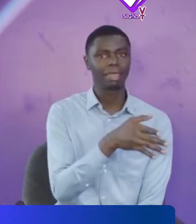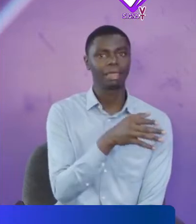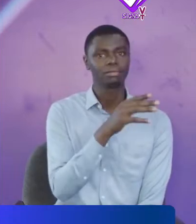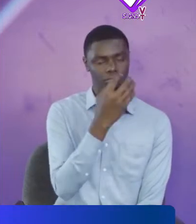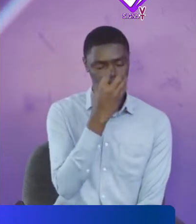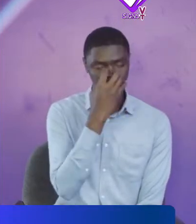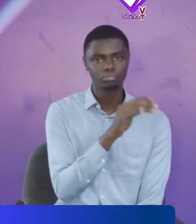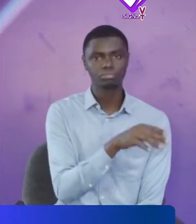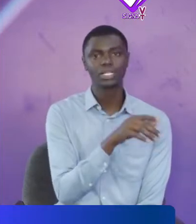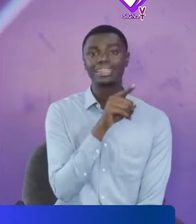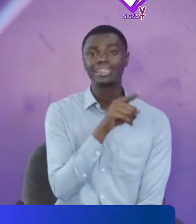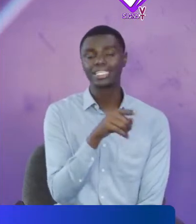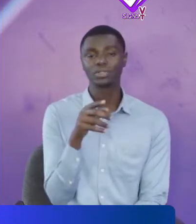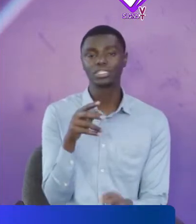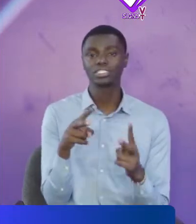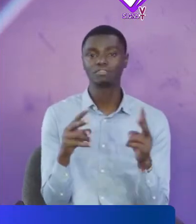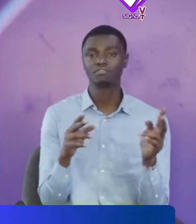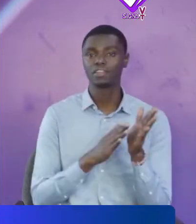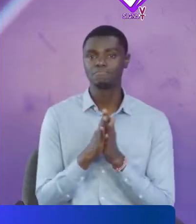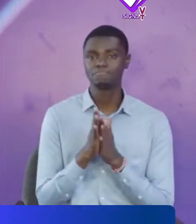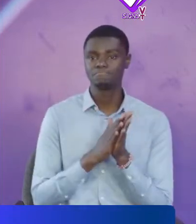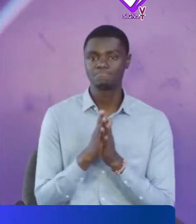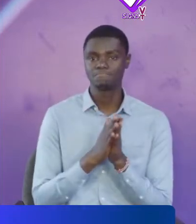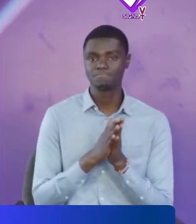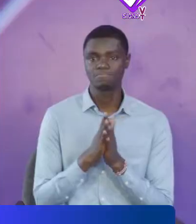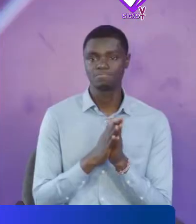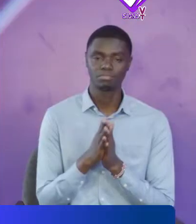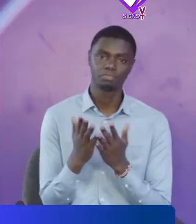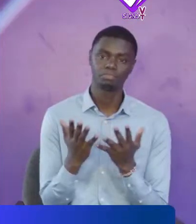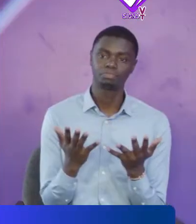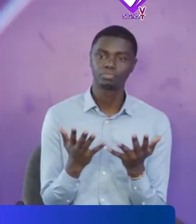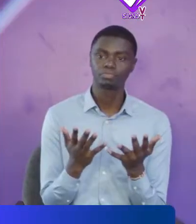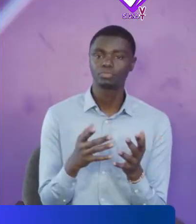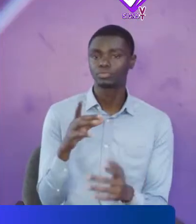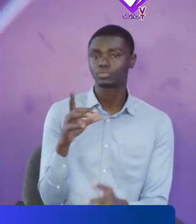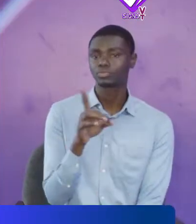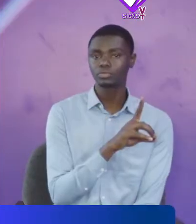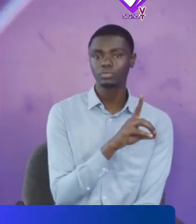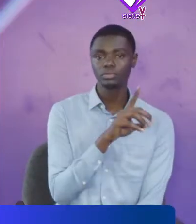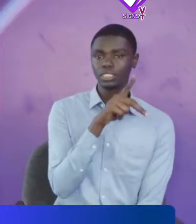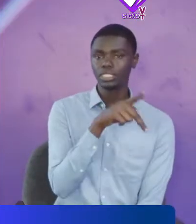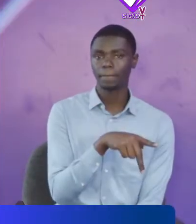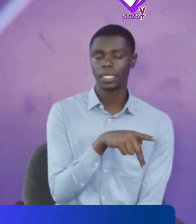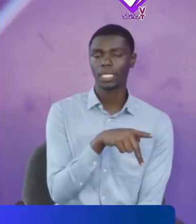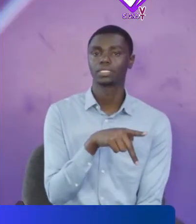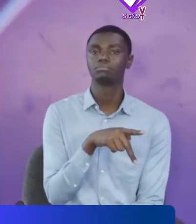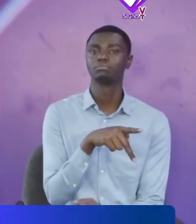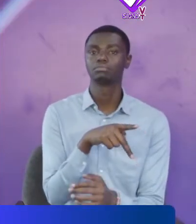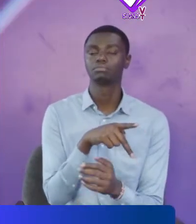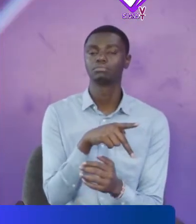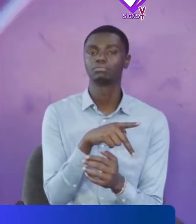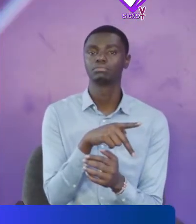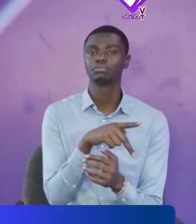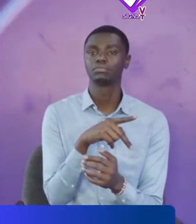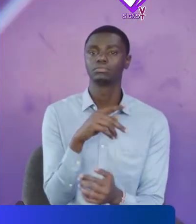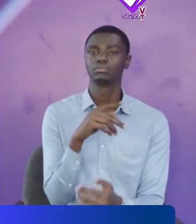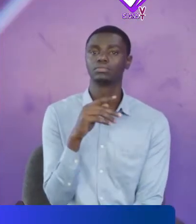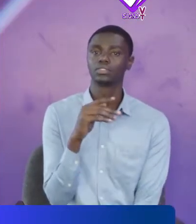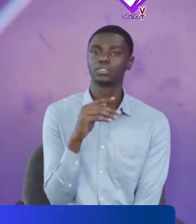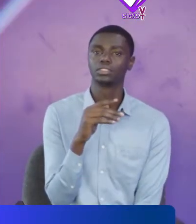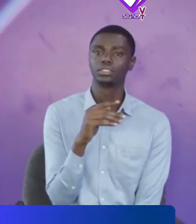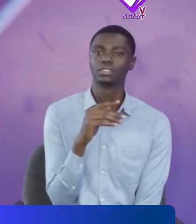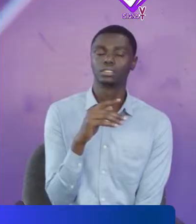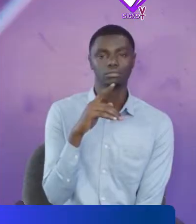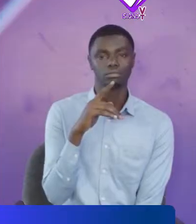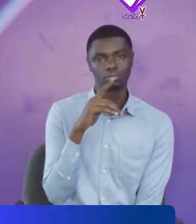looks quite an interesting one. So that's what's the battle all about. DP, which belongs to William Ruto, belong to Mwai